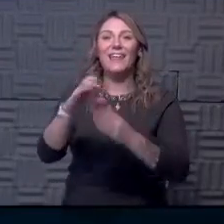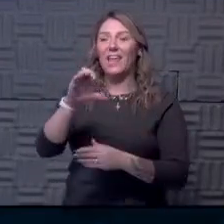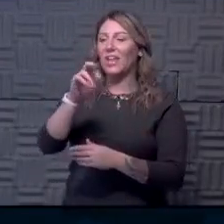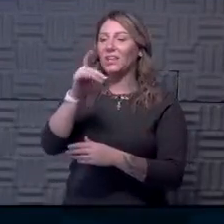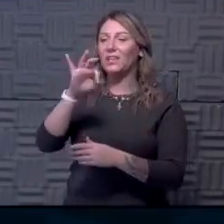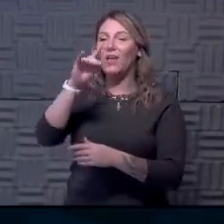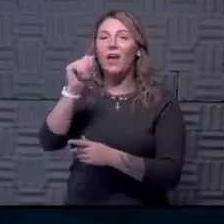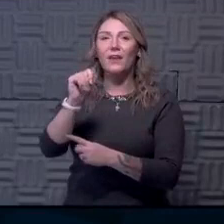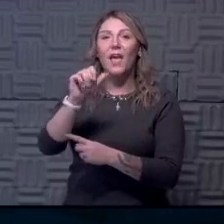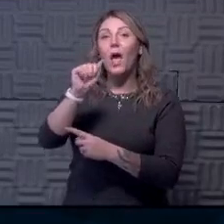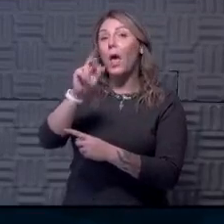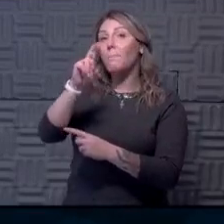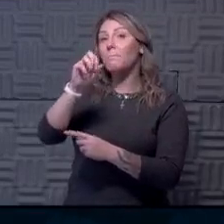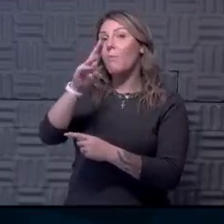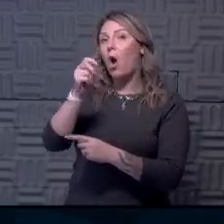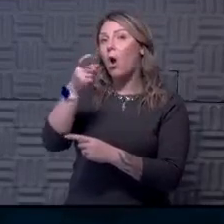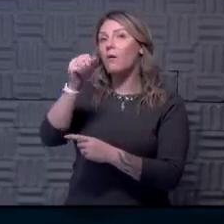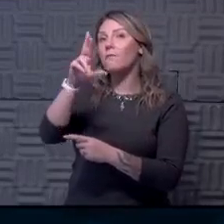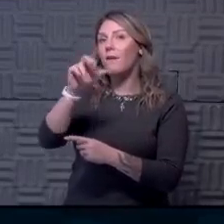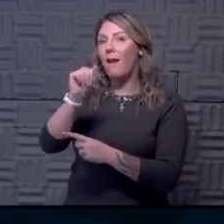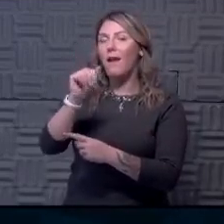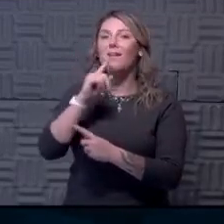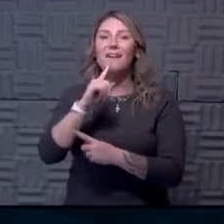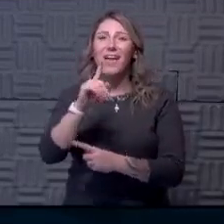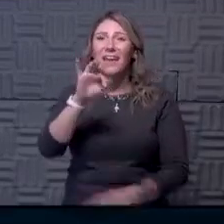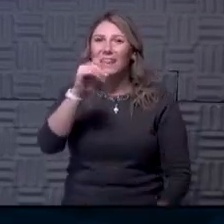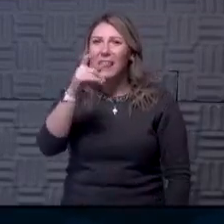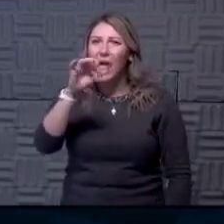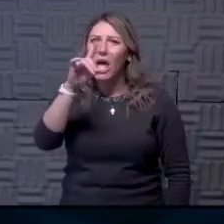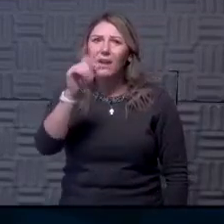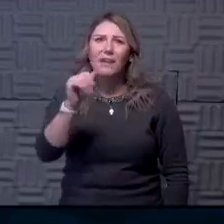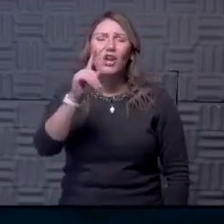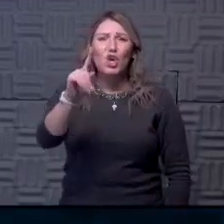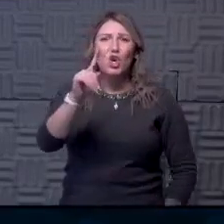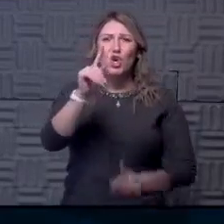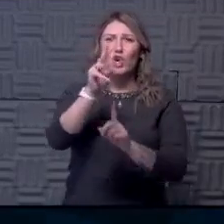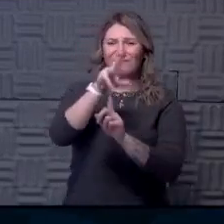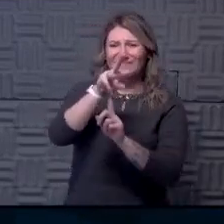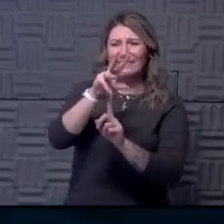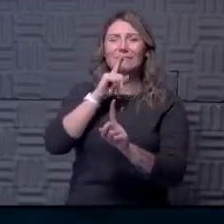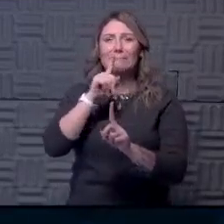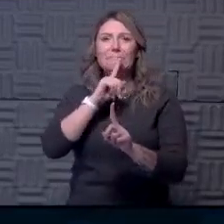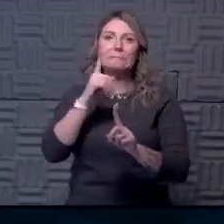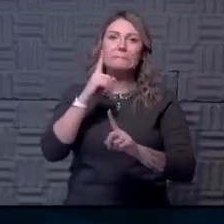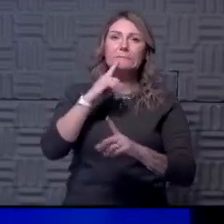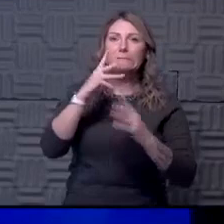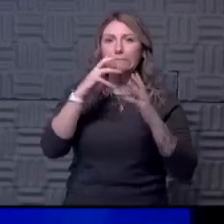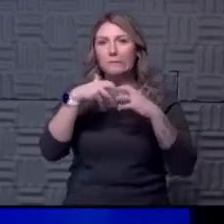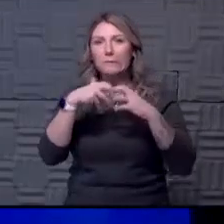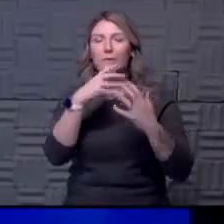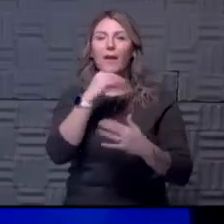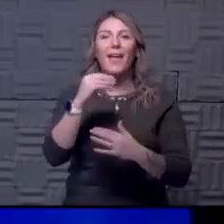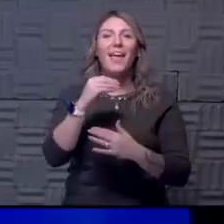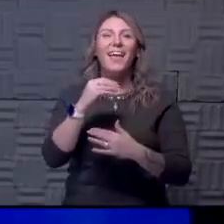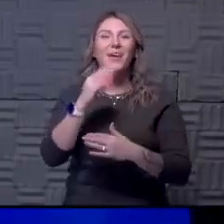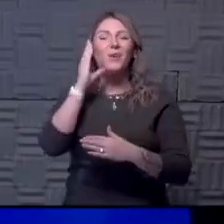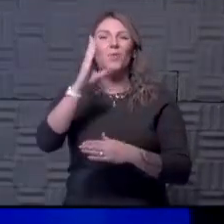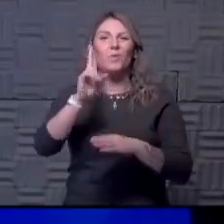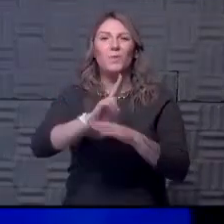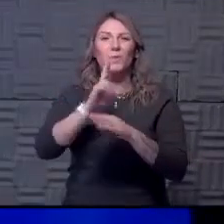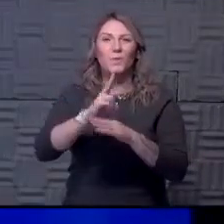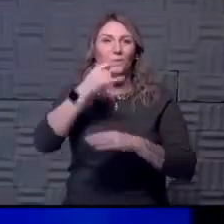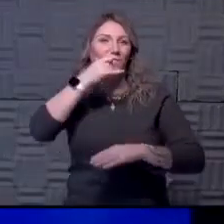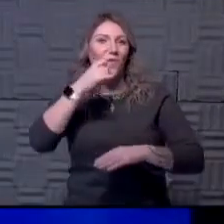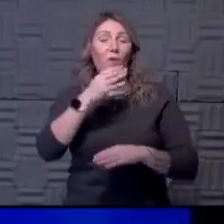Claudia Amaro. So Claudia, unfortunately, her video link has failed, and so we're going to have her on phone link. When we last spoke with